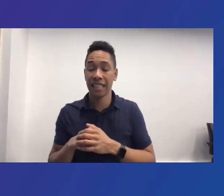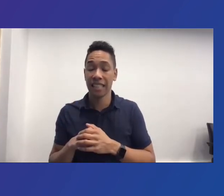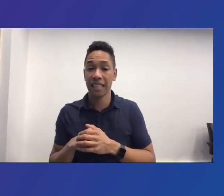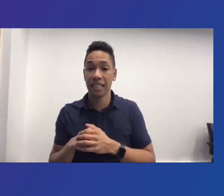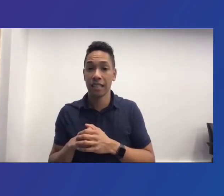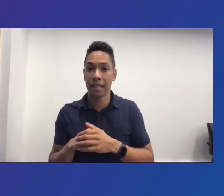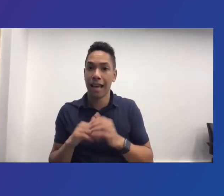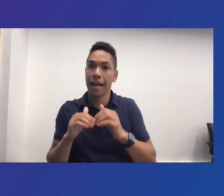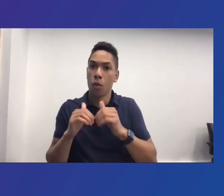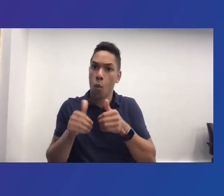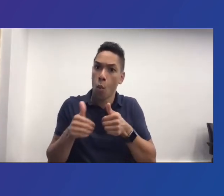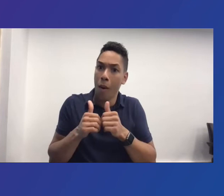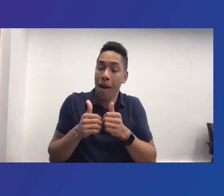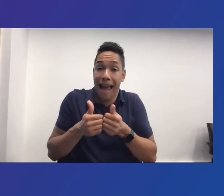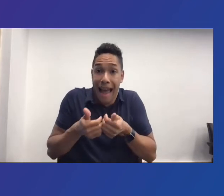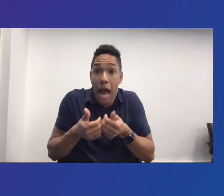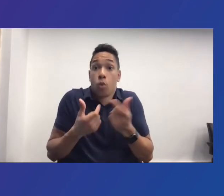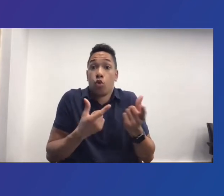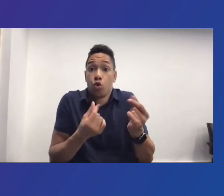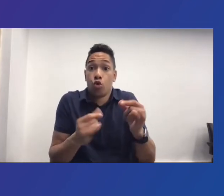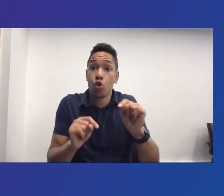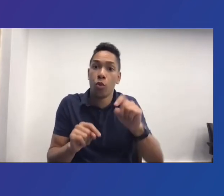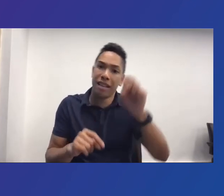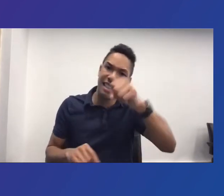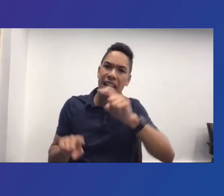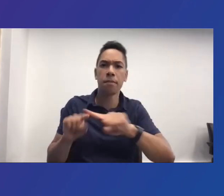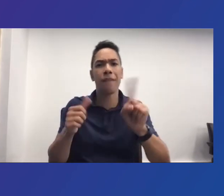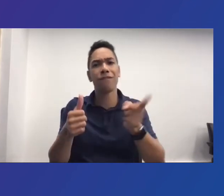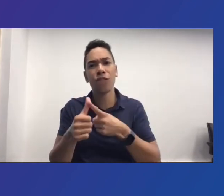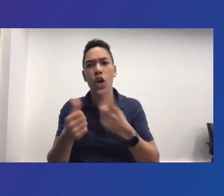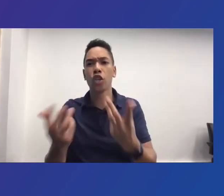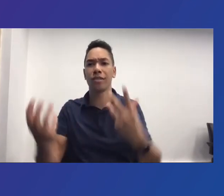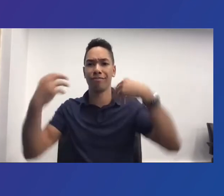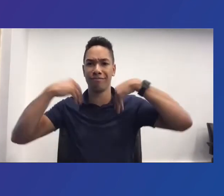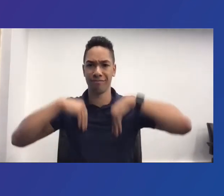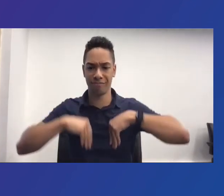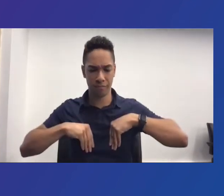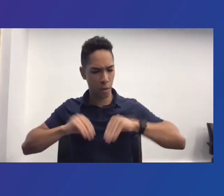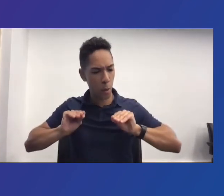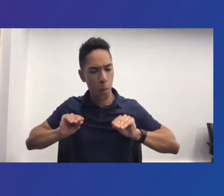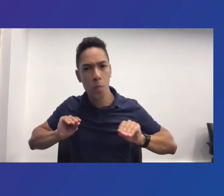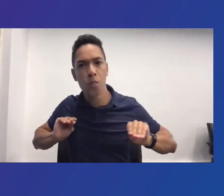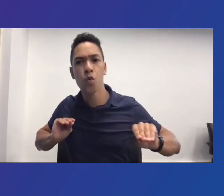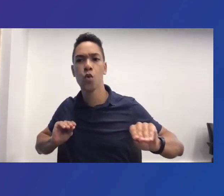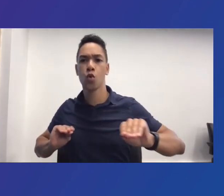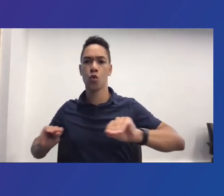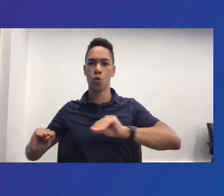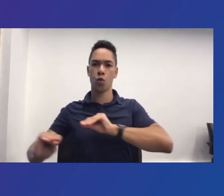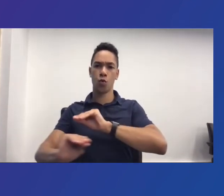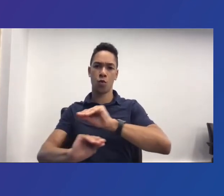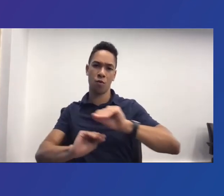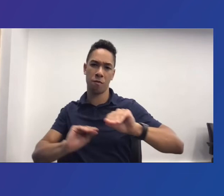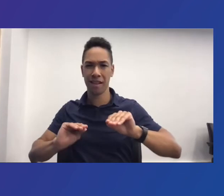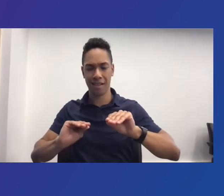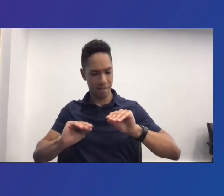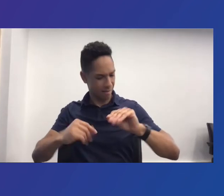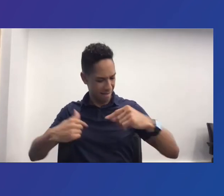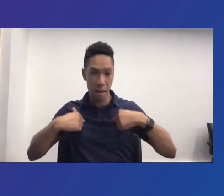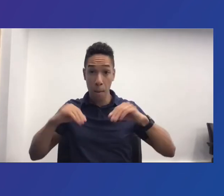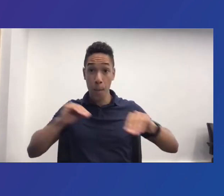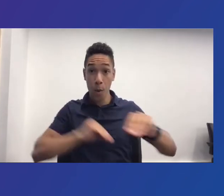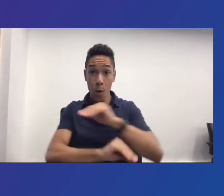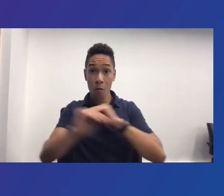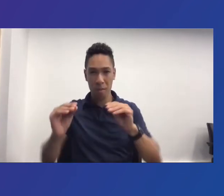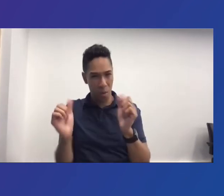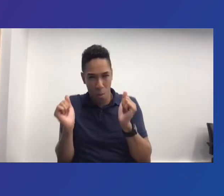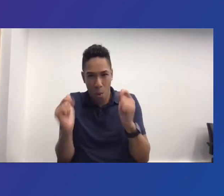knowledge. But first, it is embodied knowledge, movement, and that everybody has that. So how